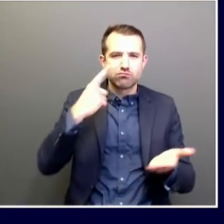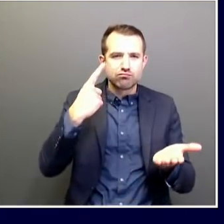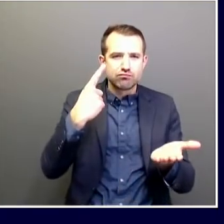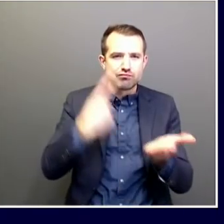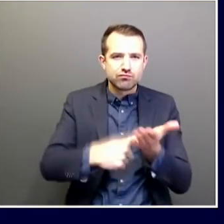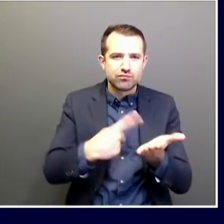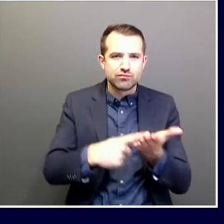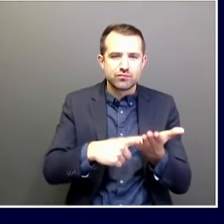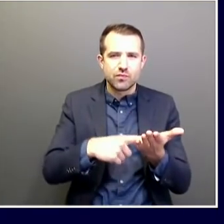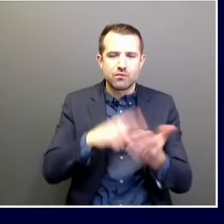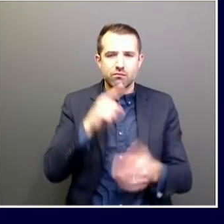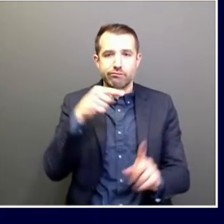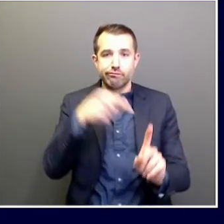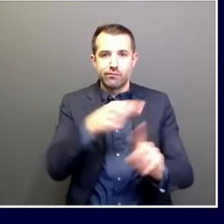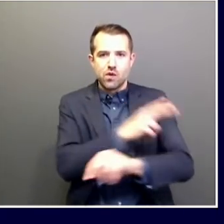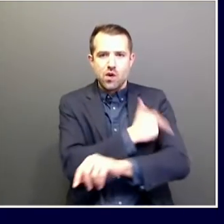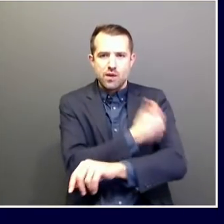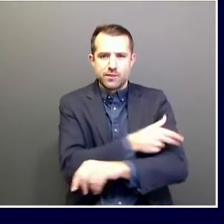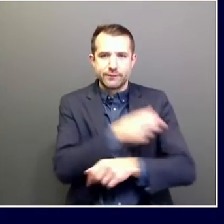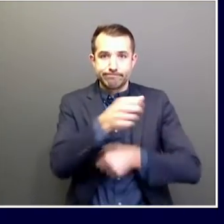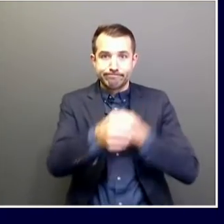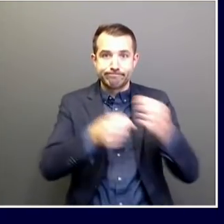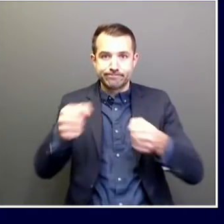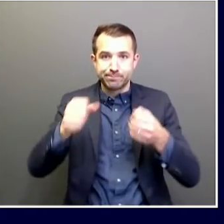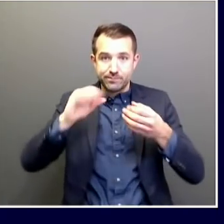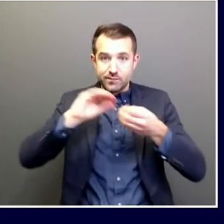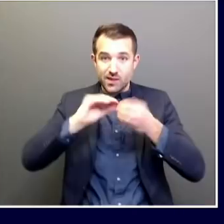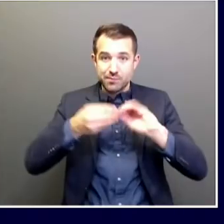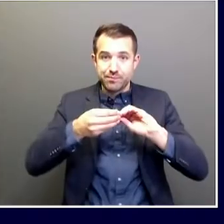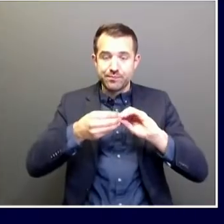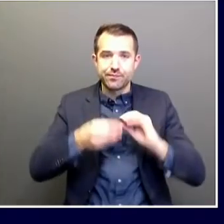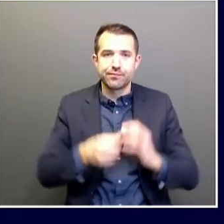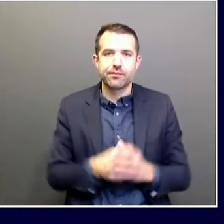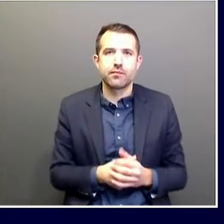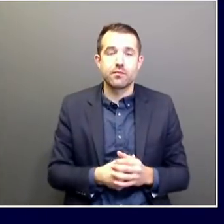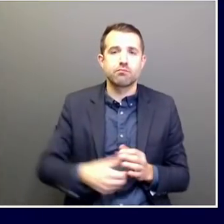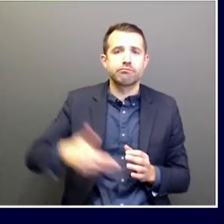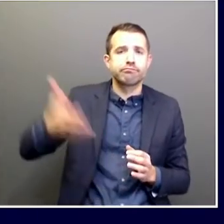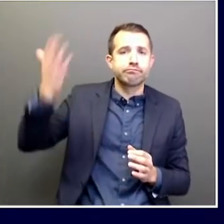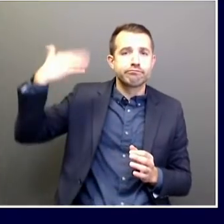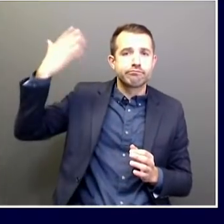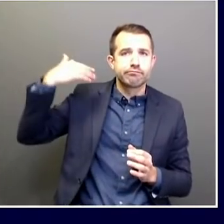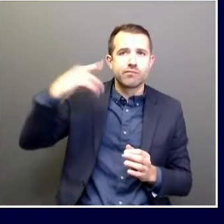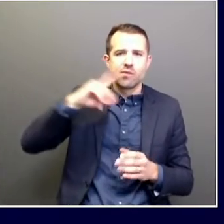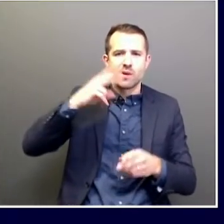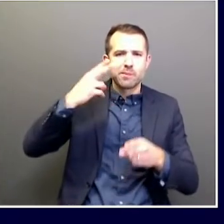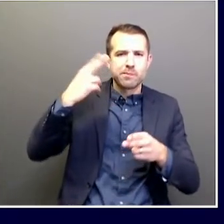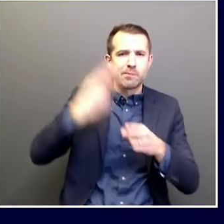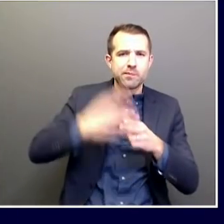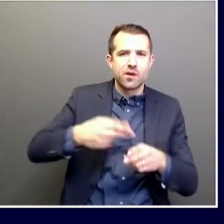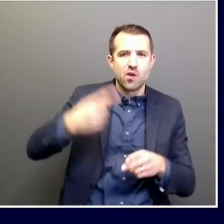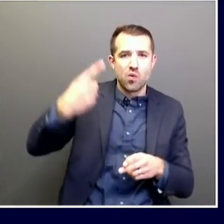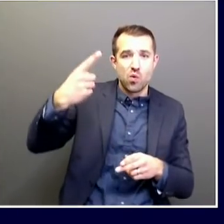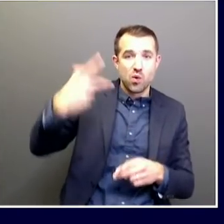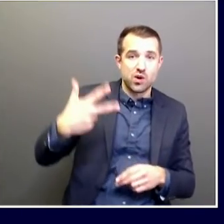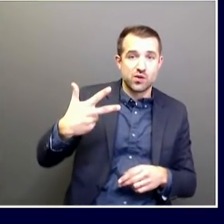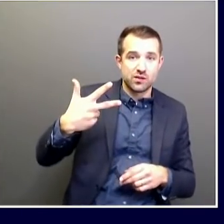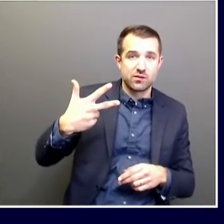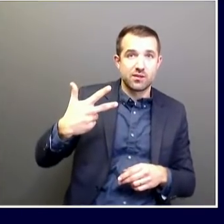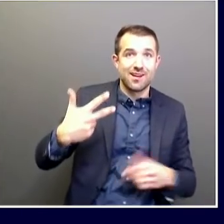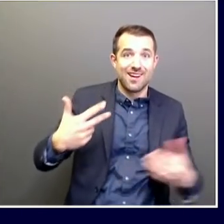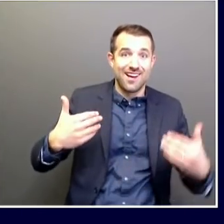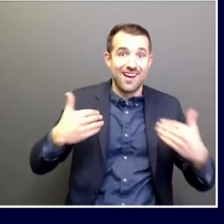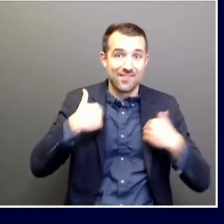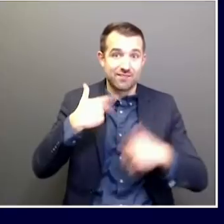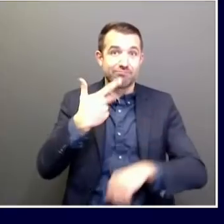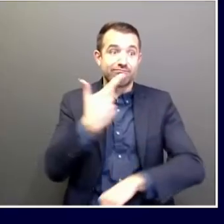said before, Dr. Shah, that about a third of the people hospitalized are vaccinated. Please correct me if that's no longer